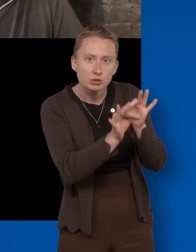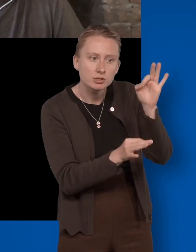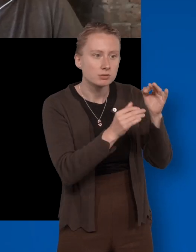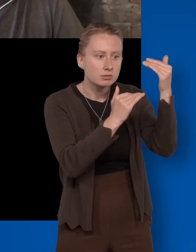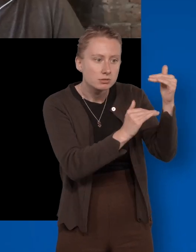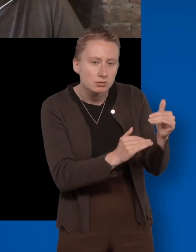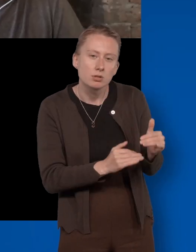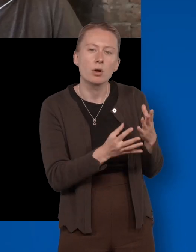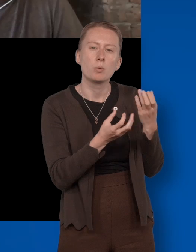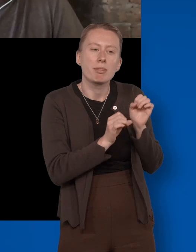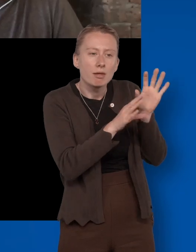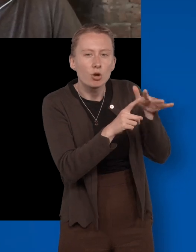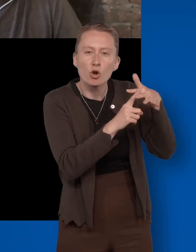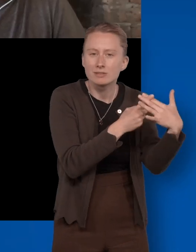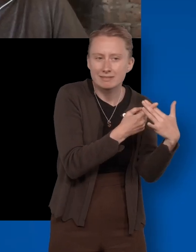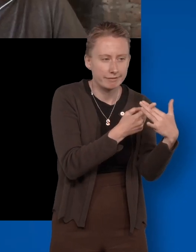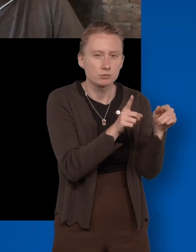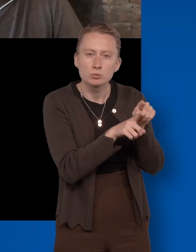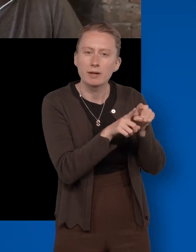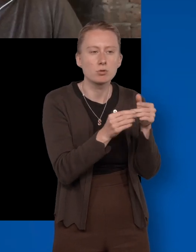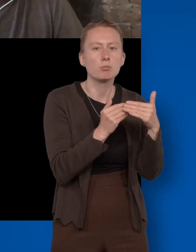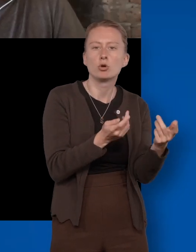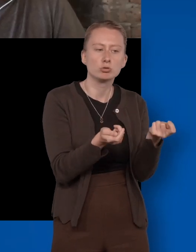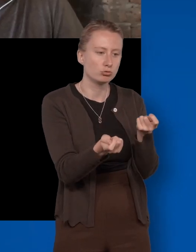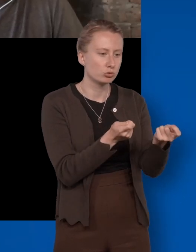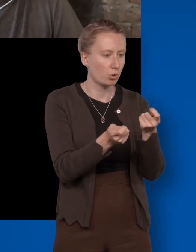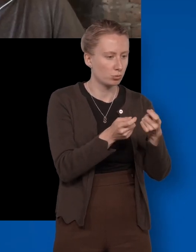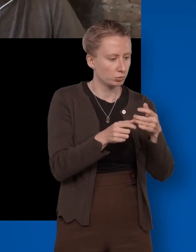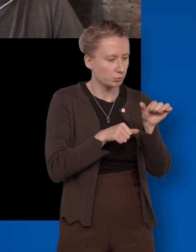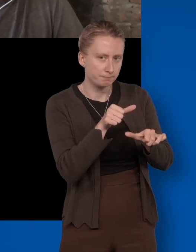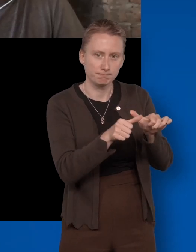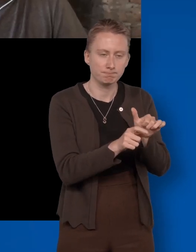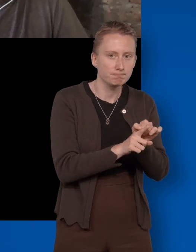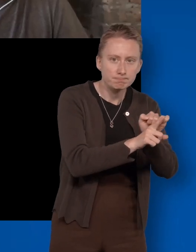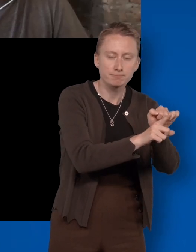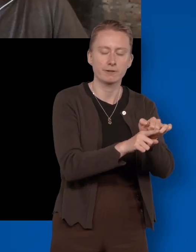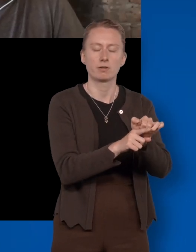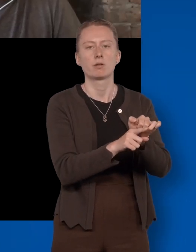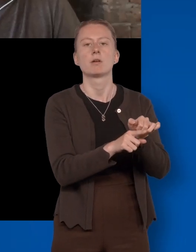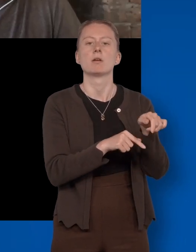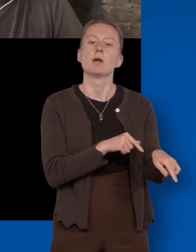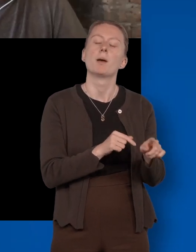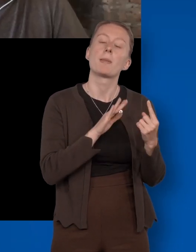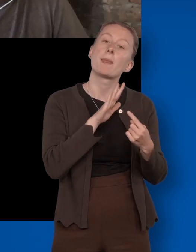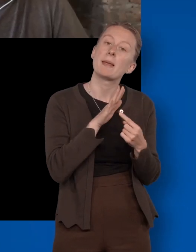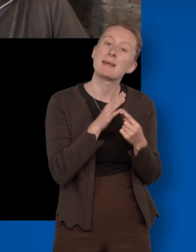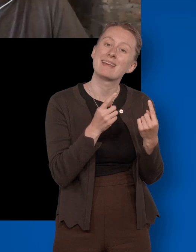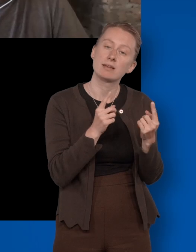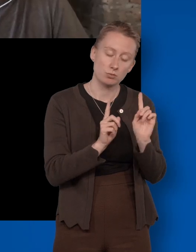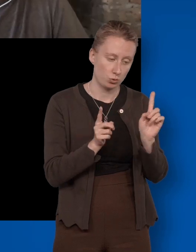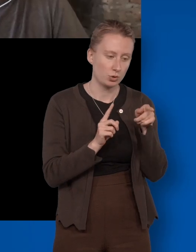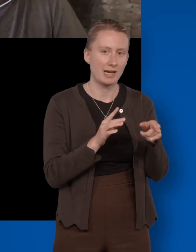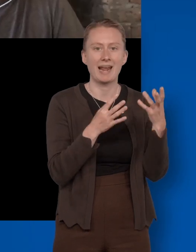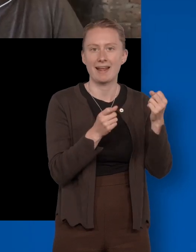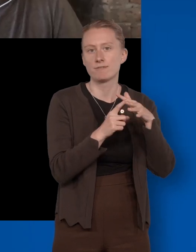the AI with the right context. So it just gives us more control to sort of calibrate the procedure. But then, of course, the main thing is basically that